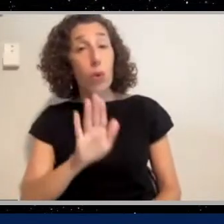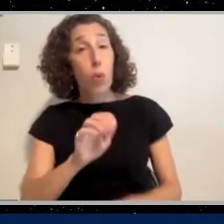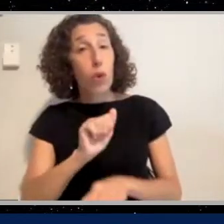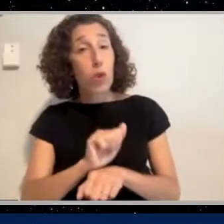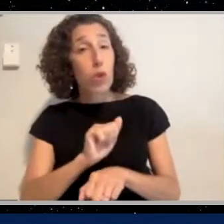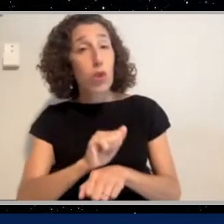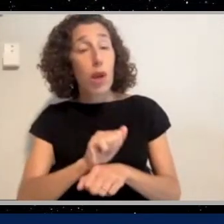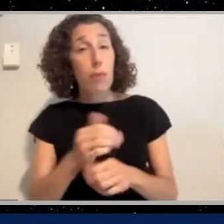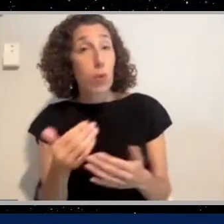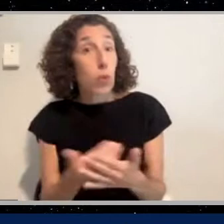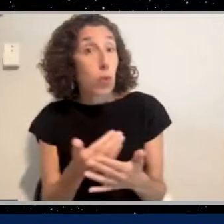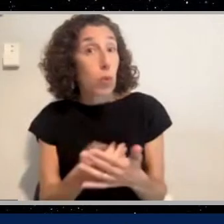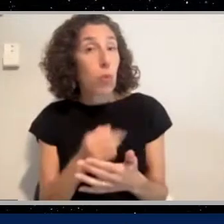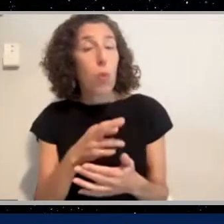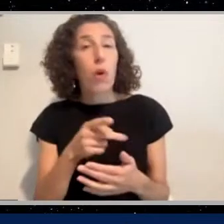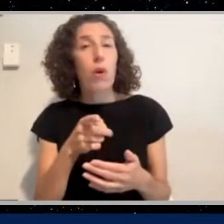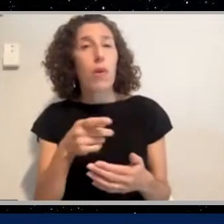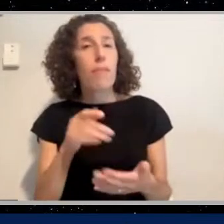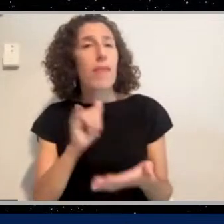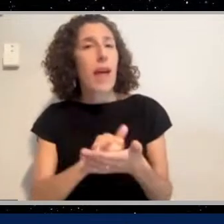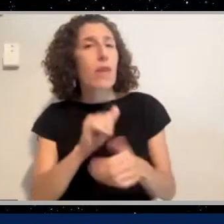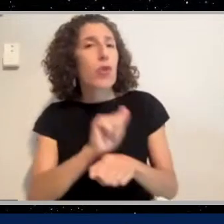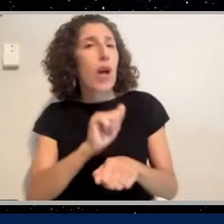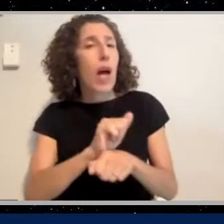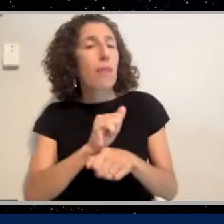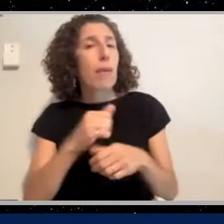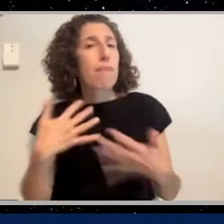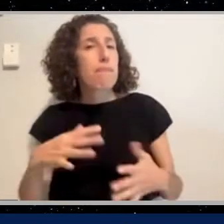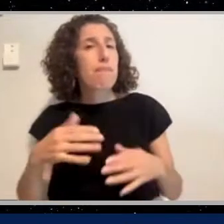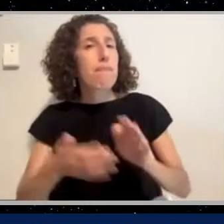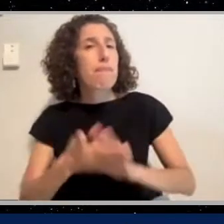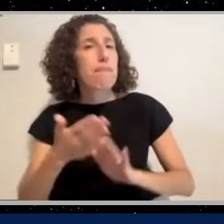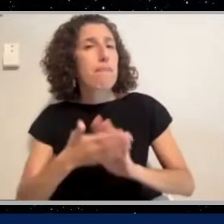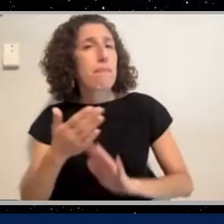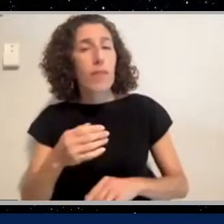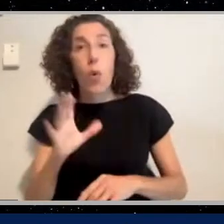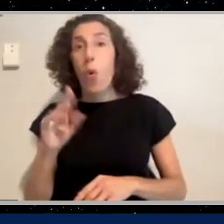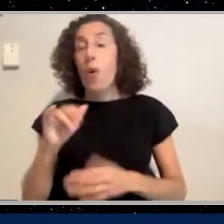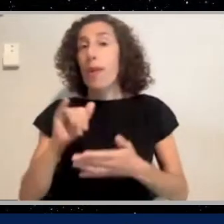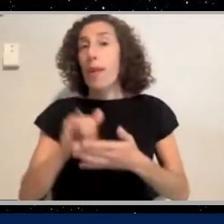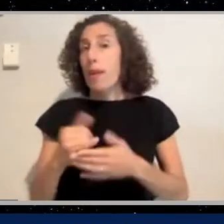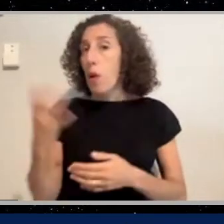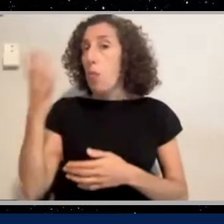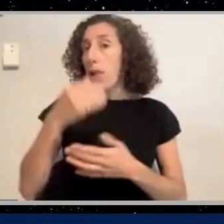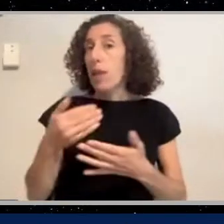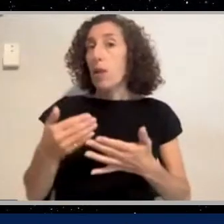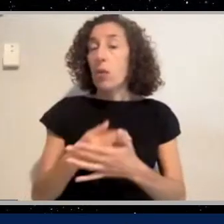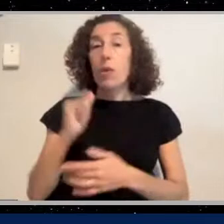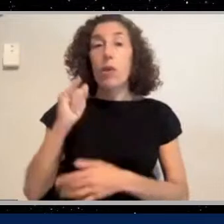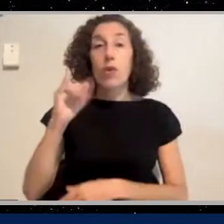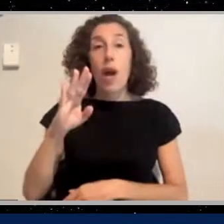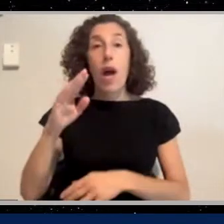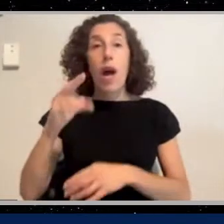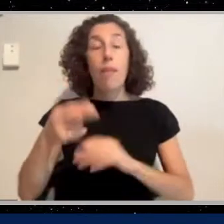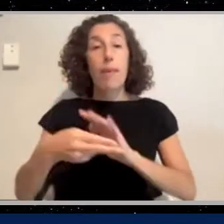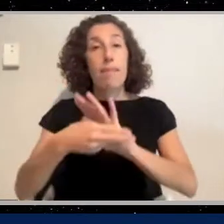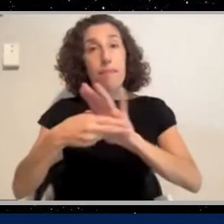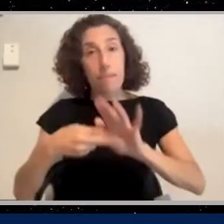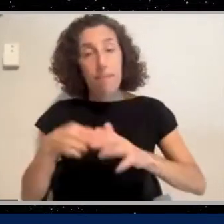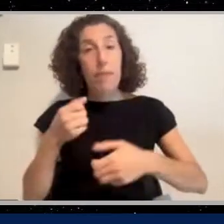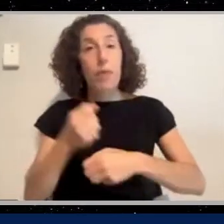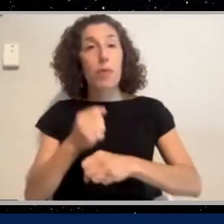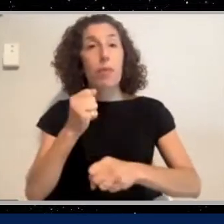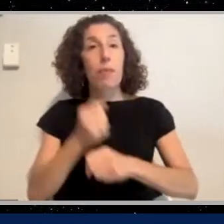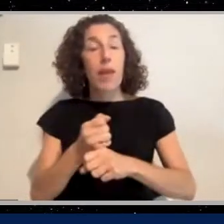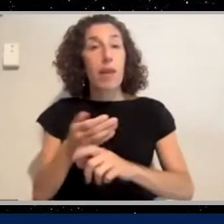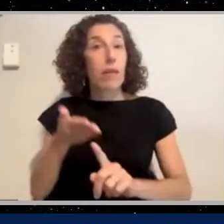new? So it's relatively new. I think definitely with as a society, we've